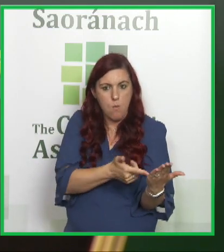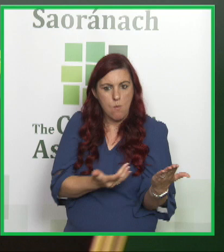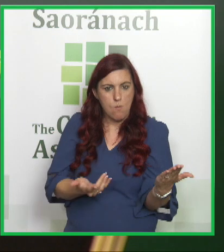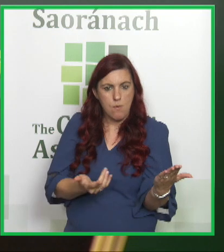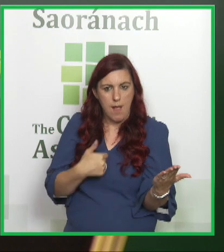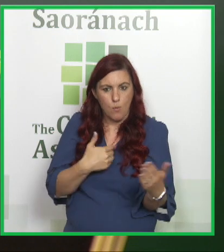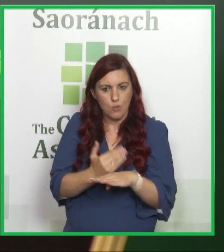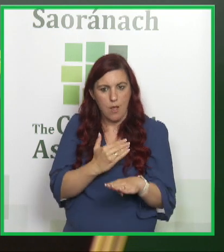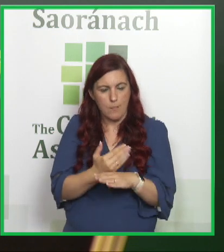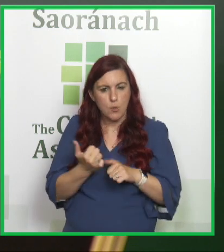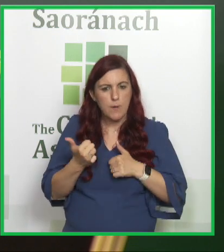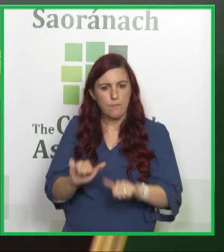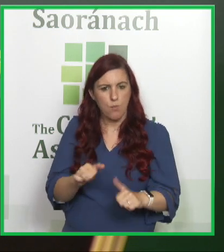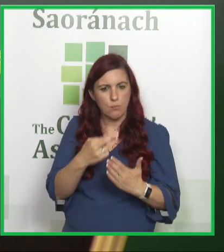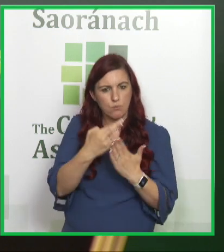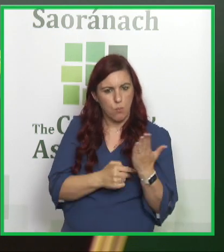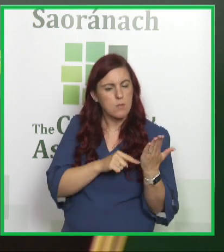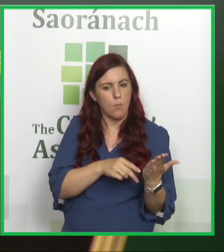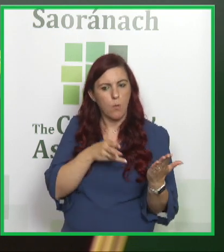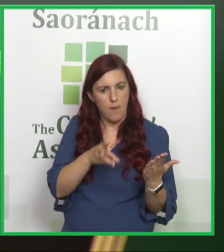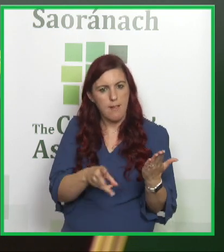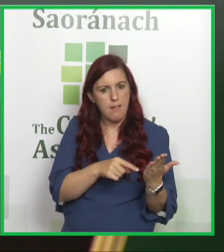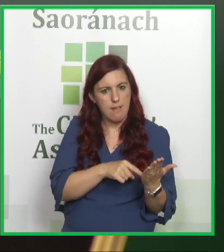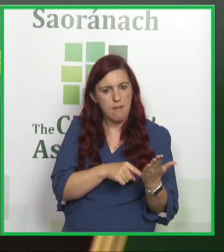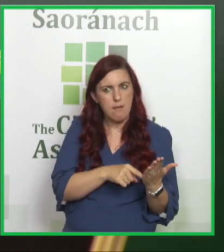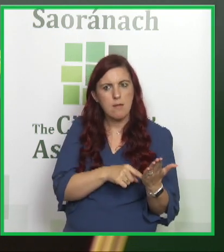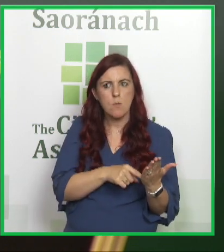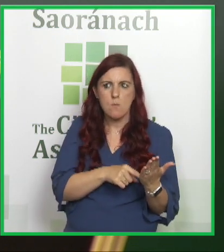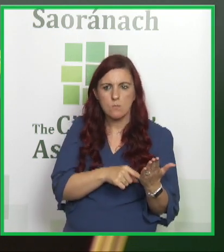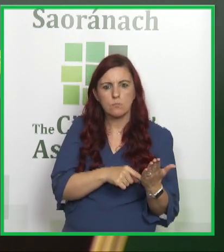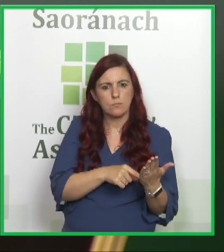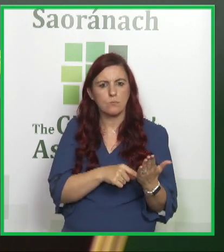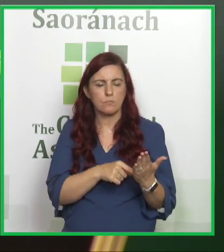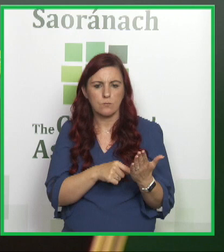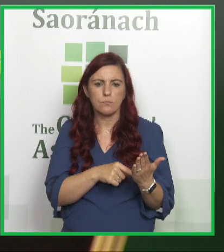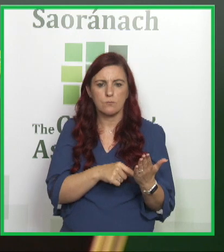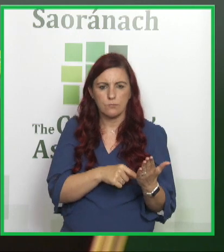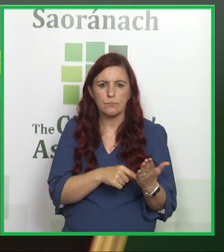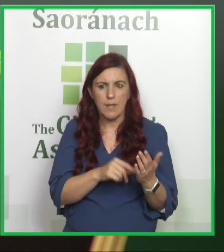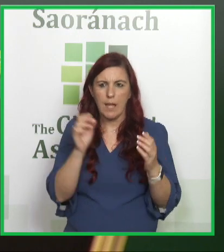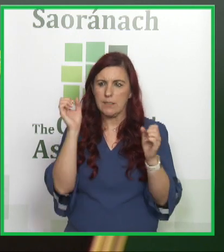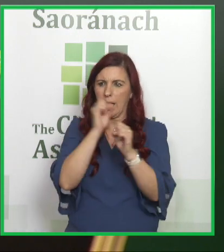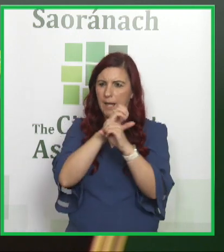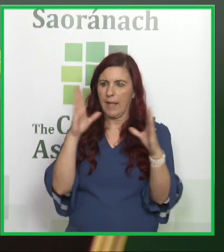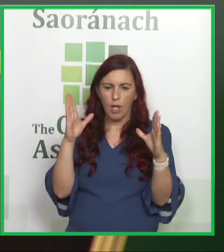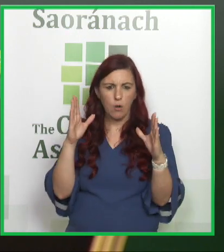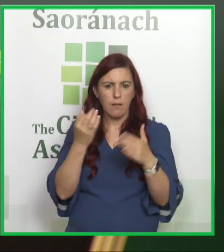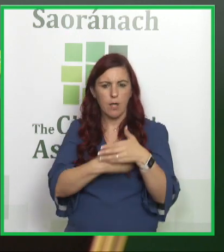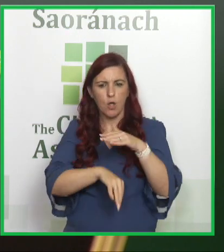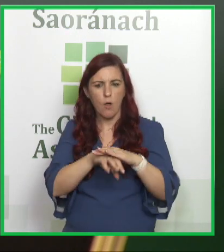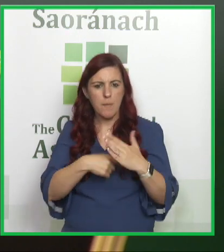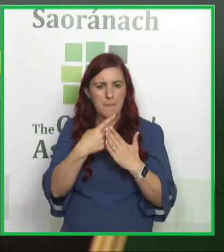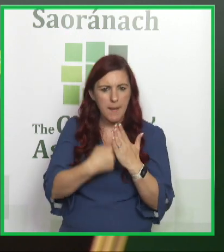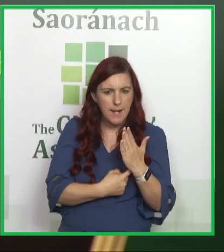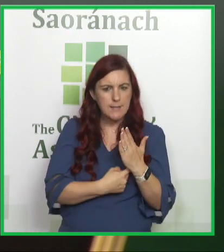it's our job to enforce those rules, so we'll do that. So, I mean, it's really clear that the government policy, and